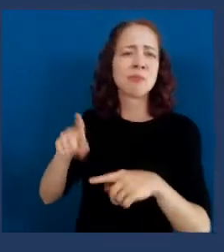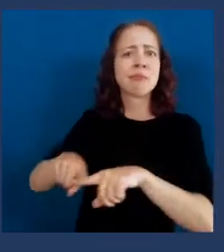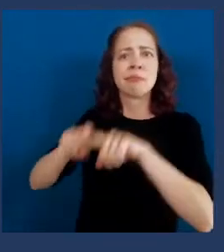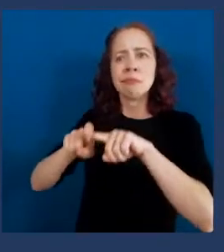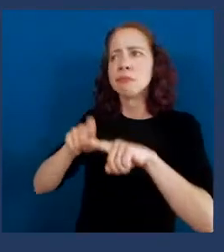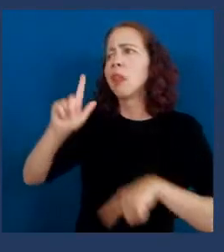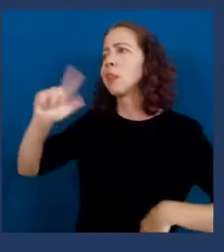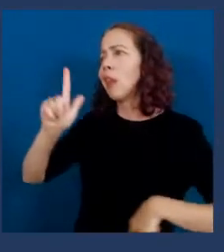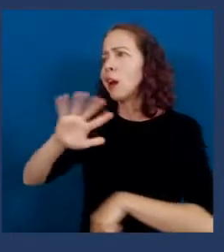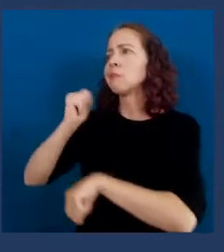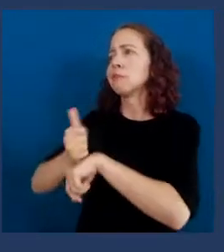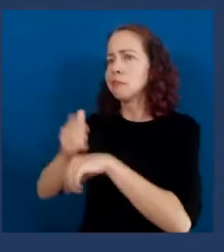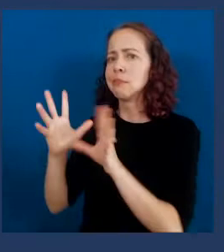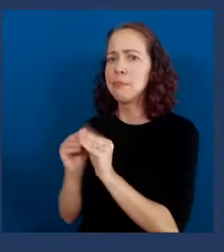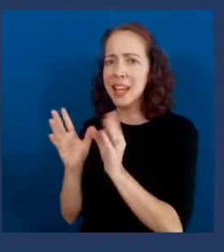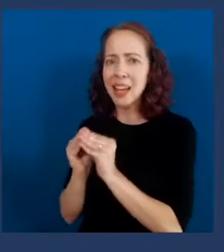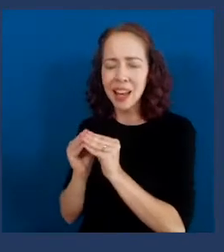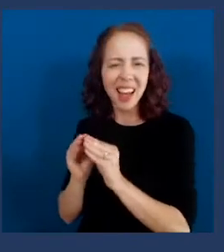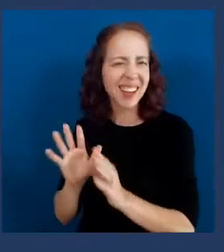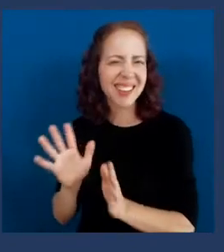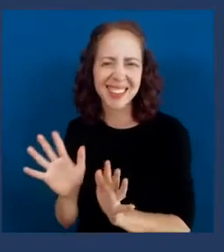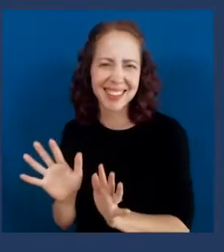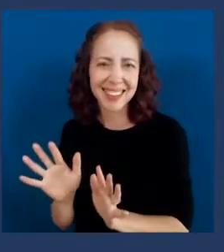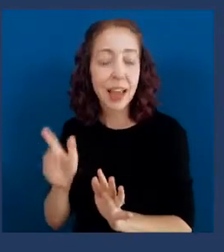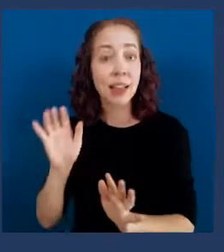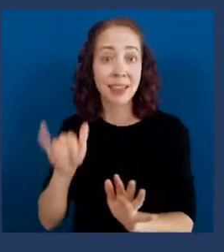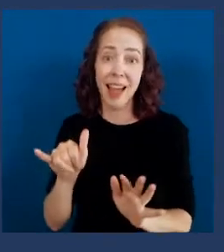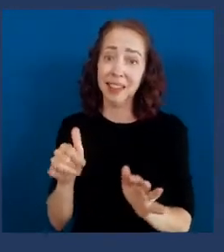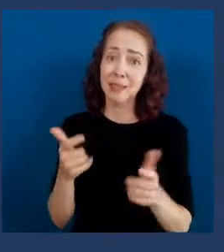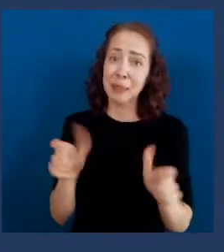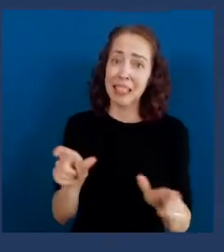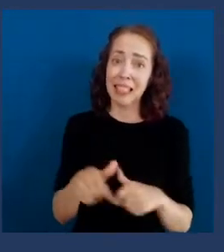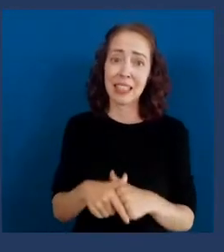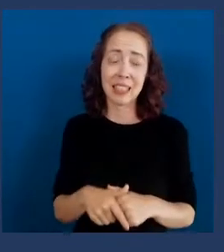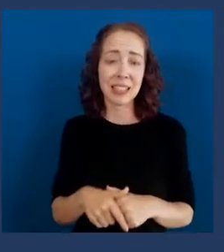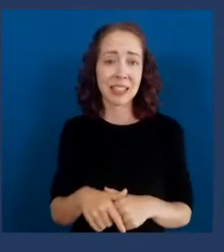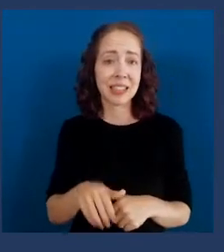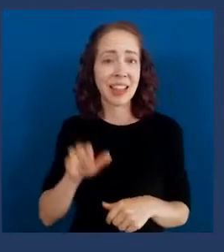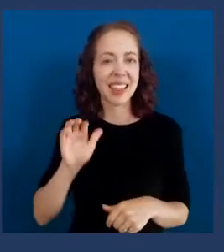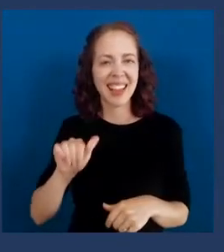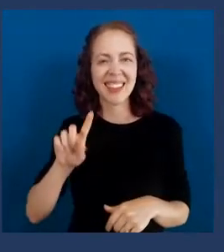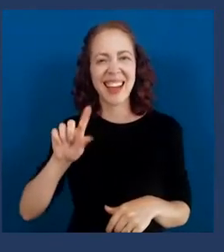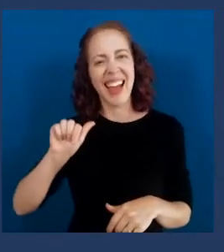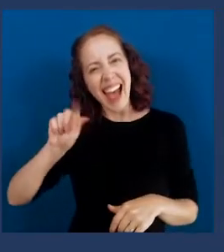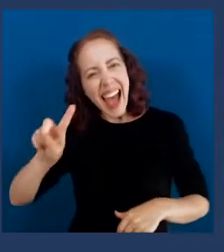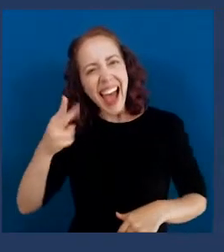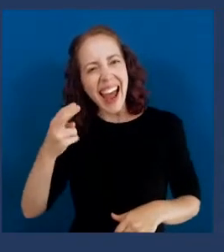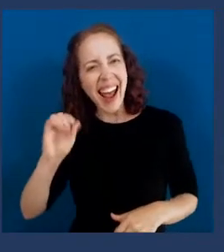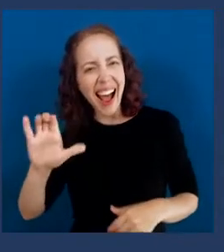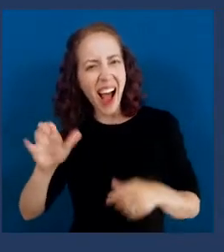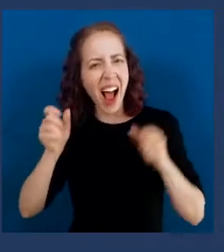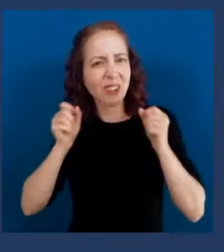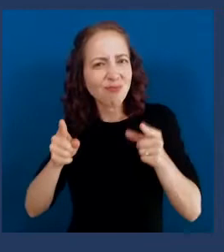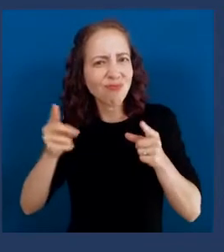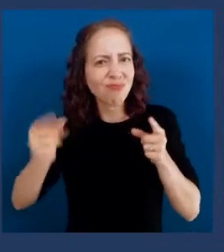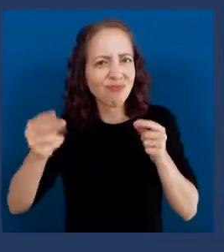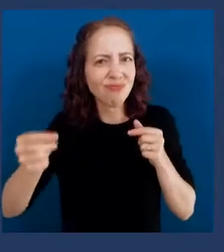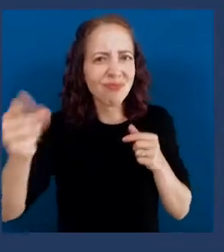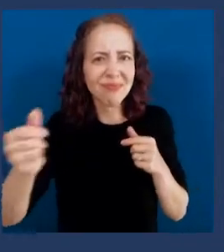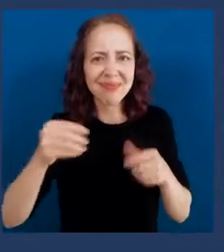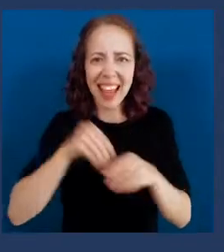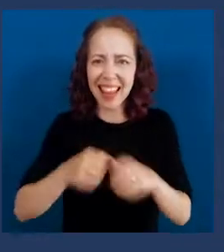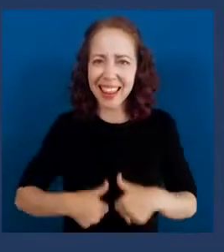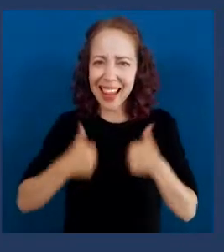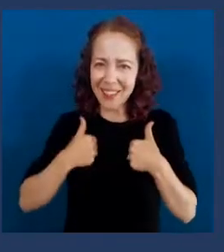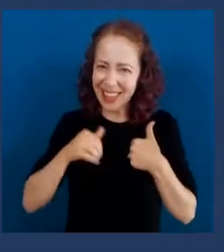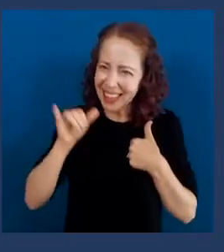up a meeting and bring technology to bear, that would be significant. It's the ad hoc part of life that really creates